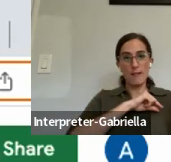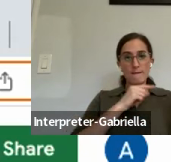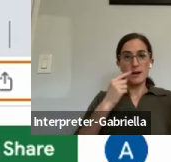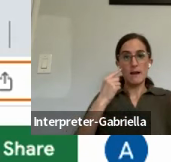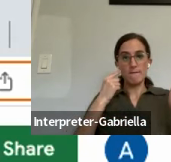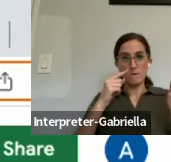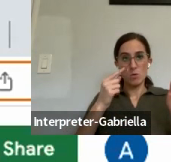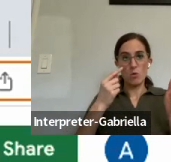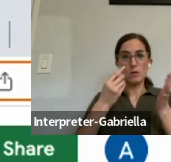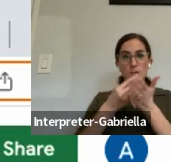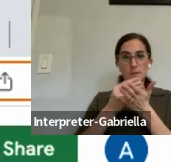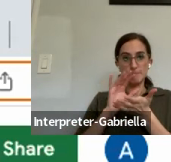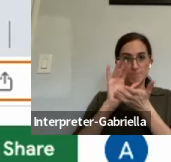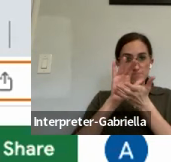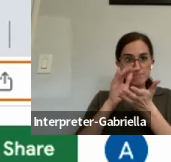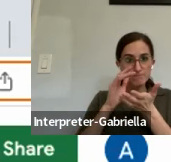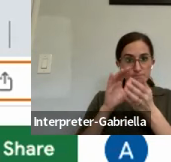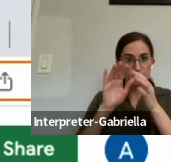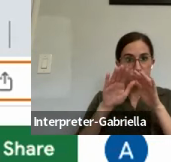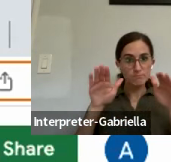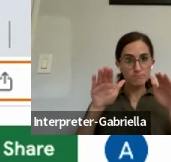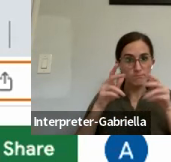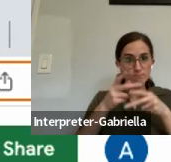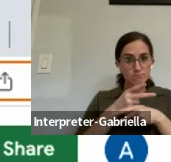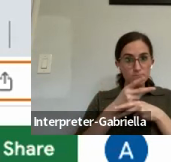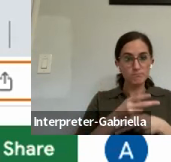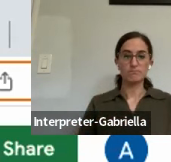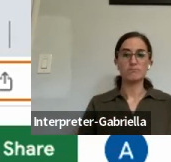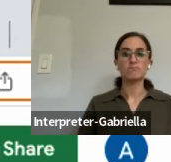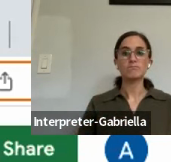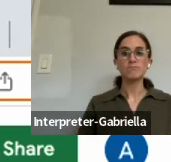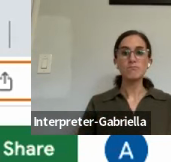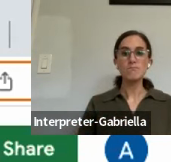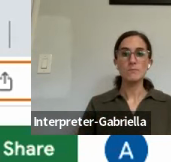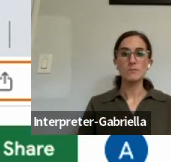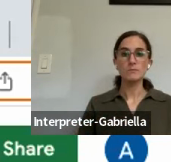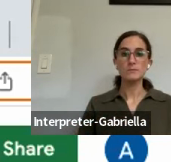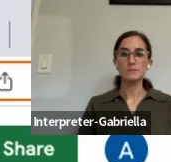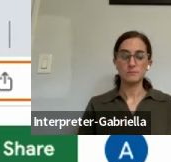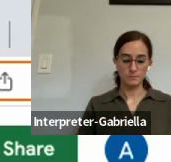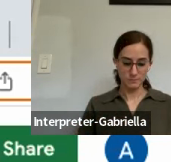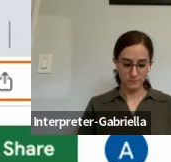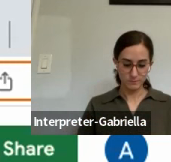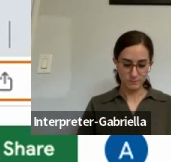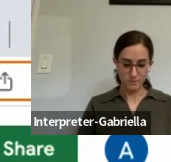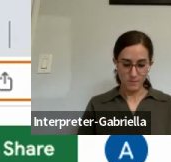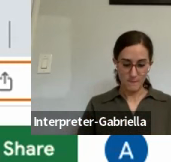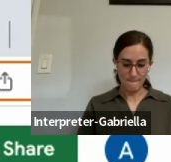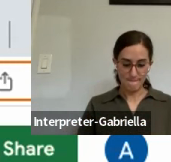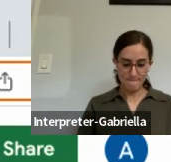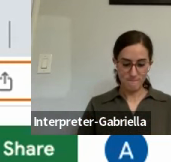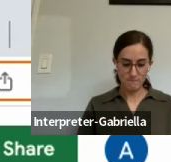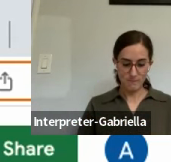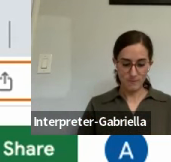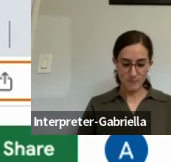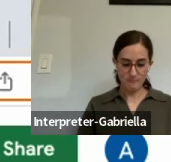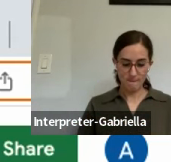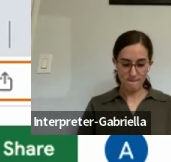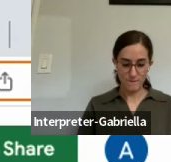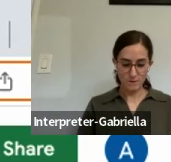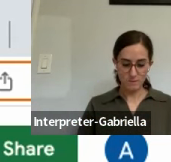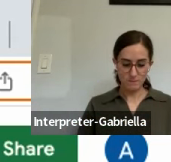ser una manera de extender estos servicios para que pudieran más familias acceder a esto, tener acceso a estos fondos